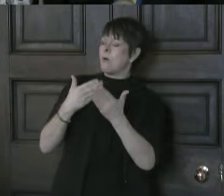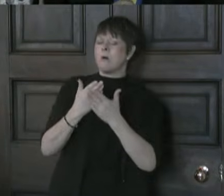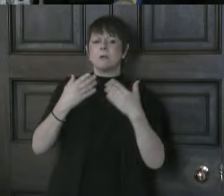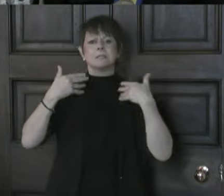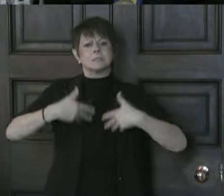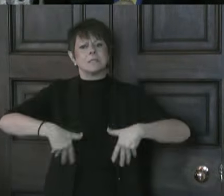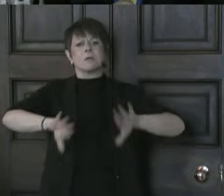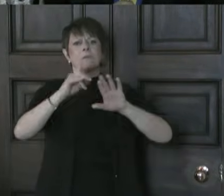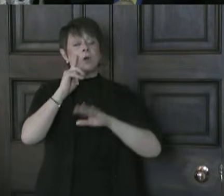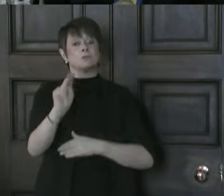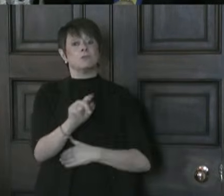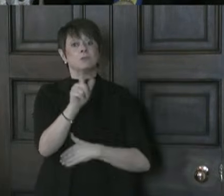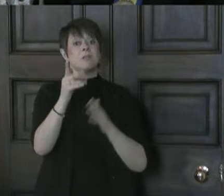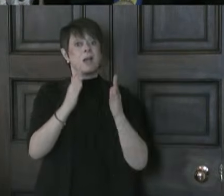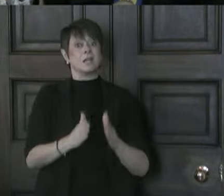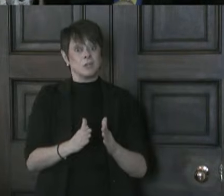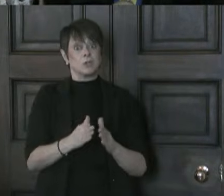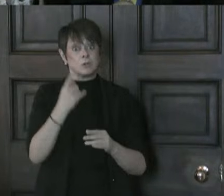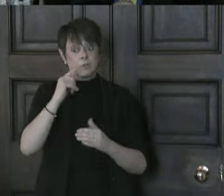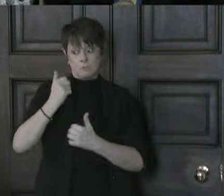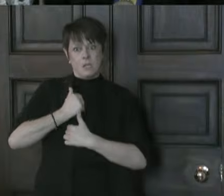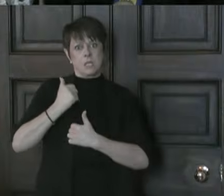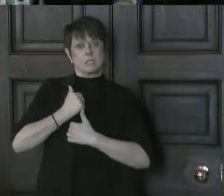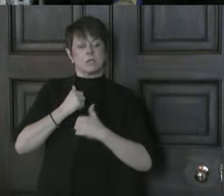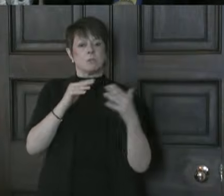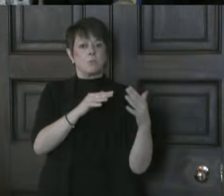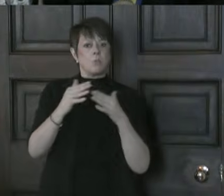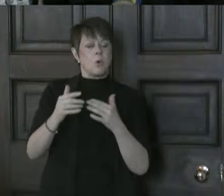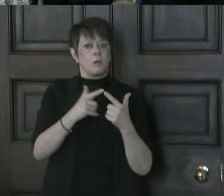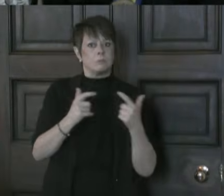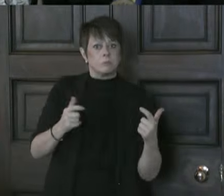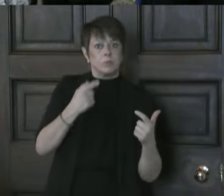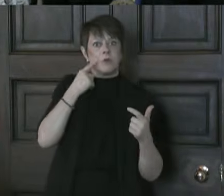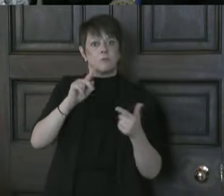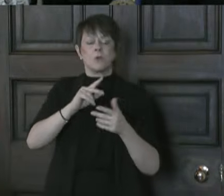and Labradorians in military conflicts and